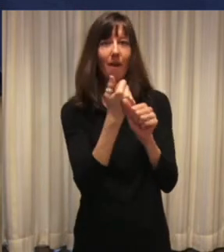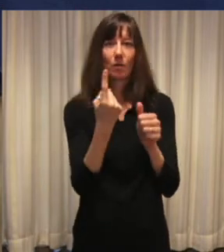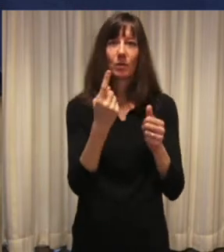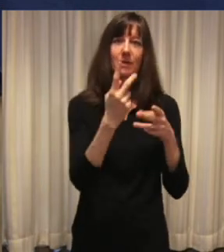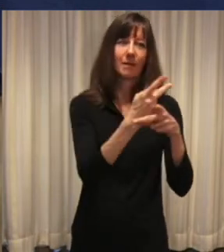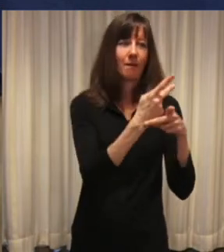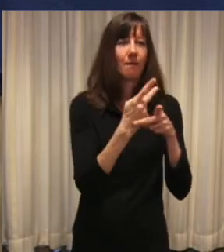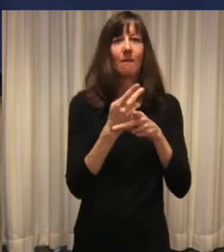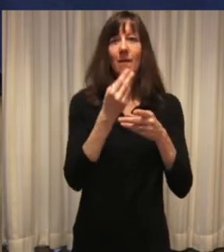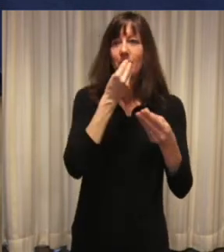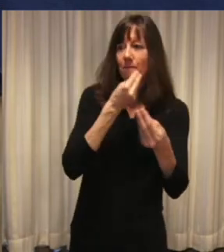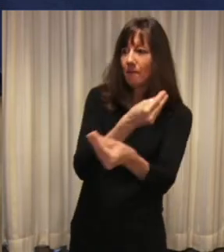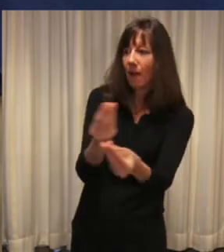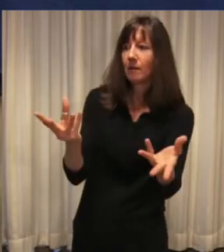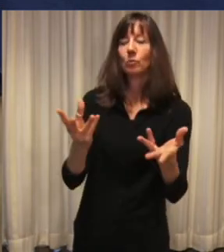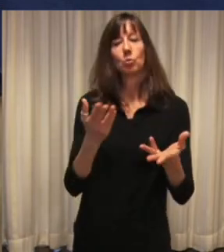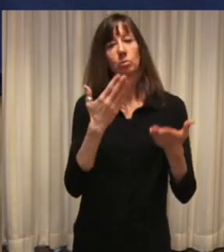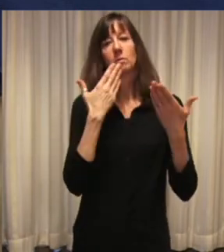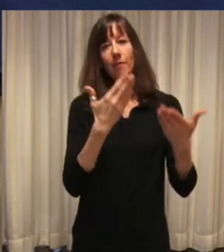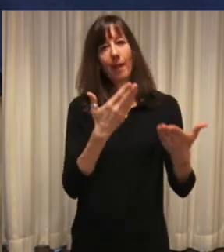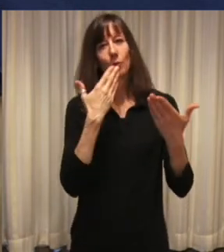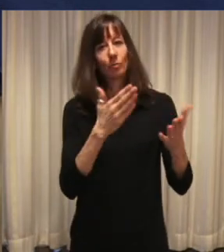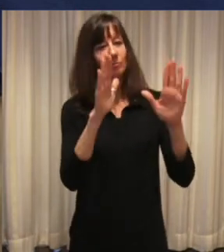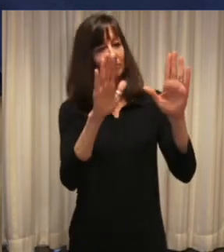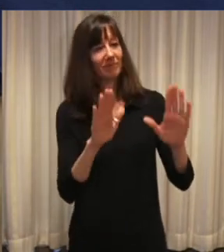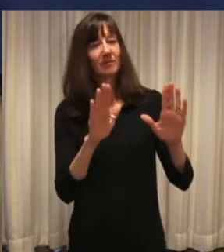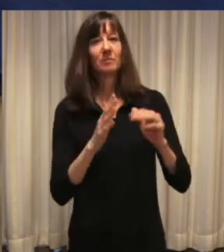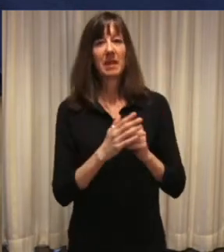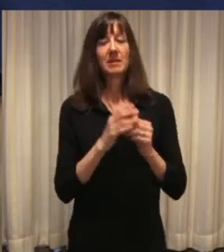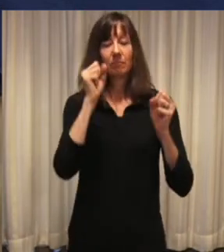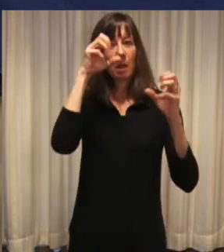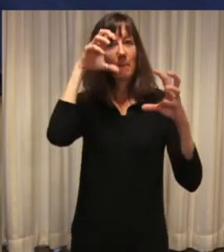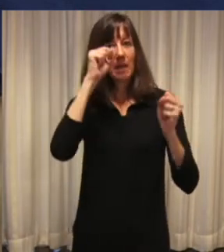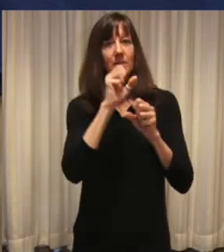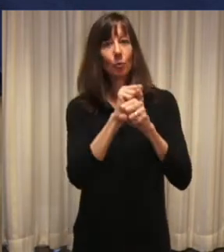That's nice. They are doing amazing work. Yeah.